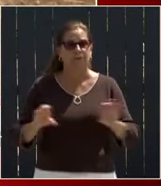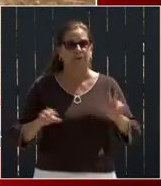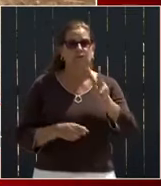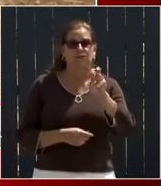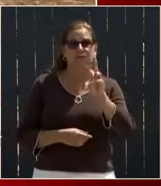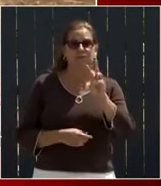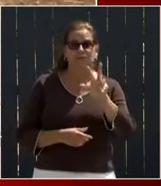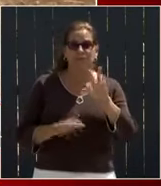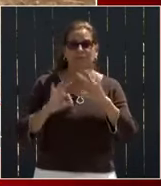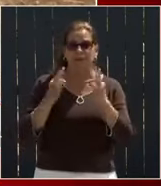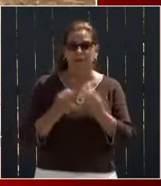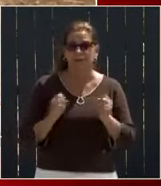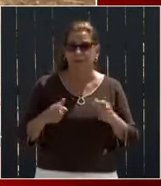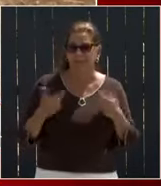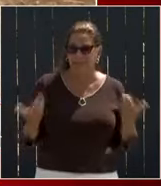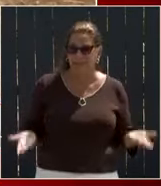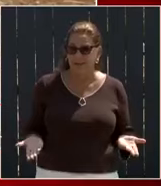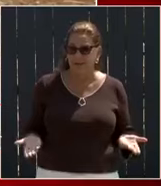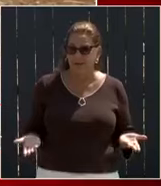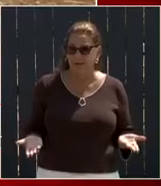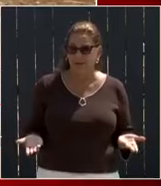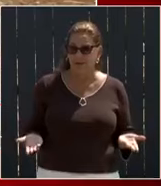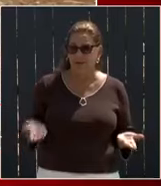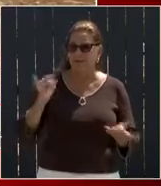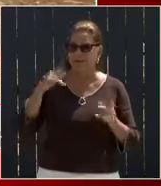right here at Skyland. That's worth applauding.